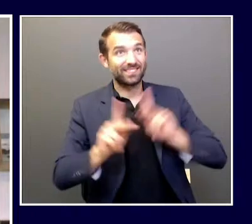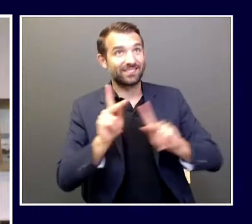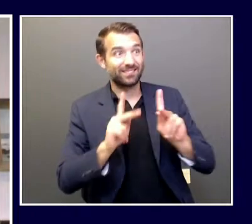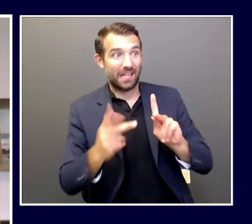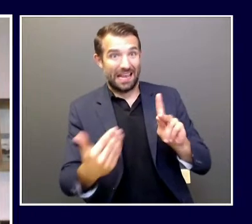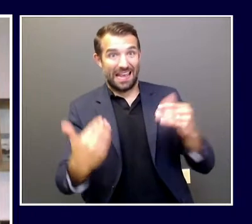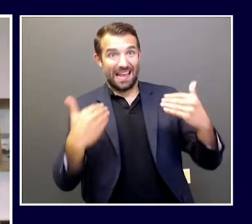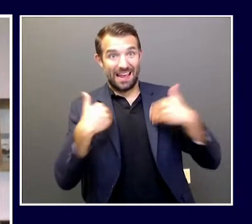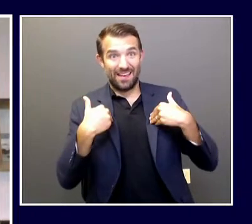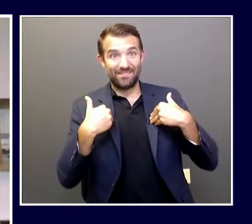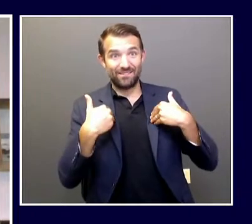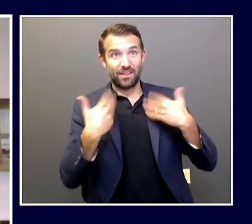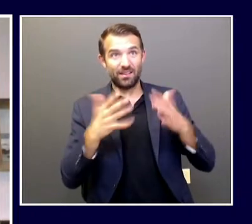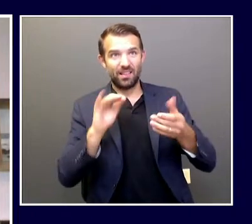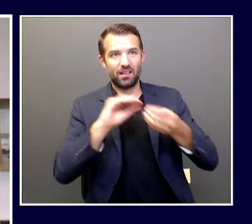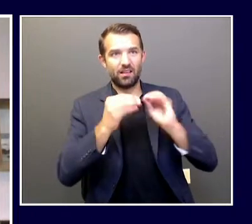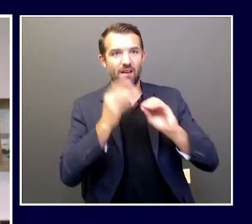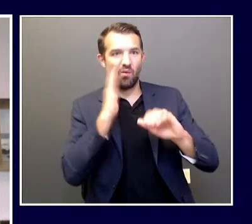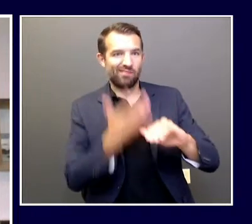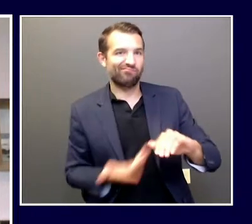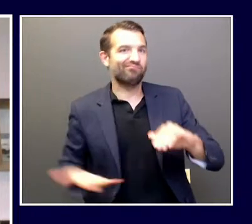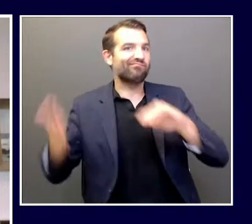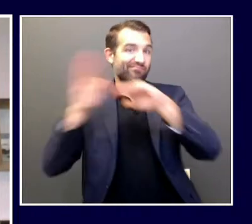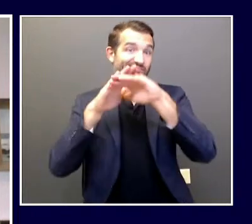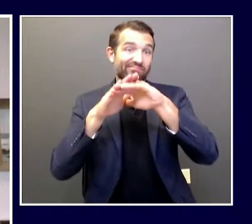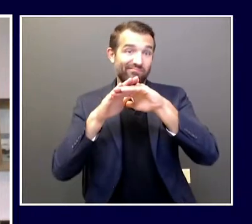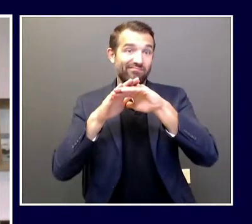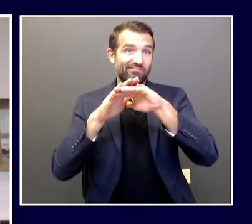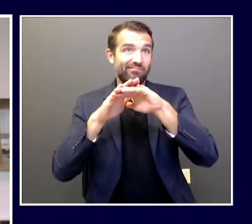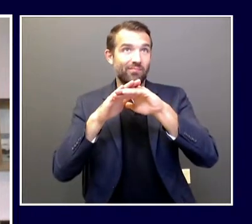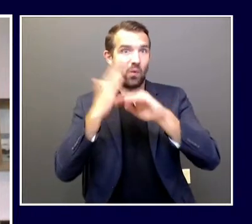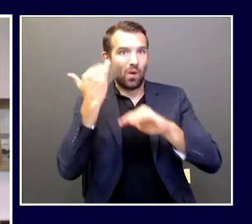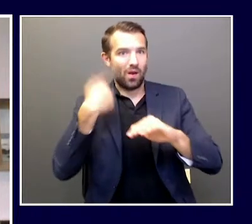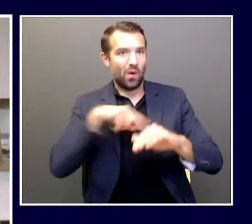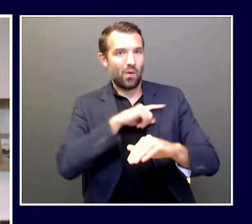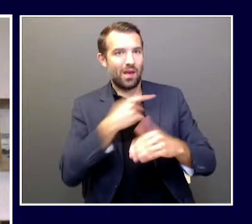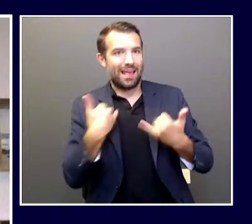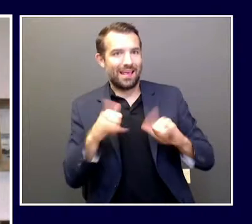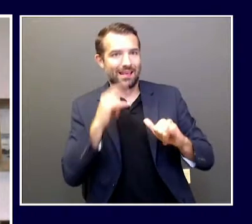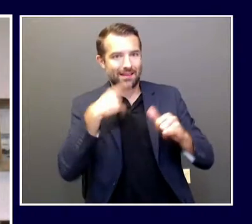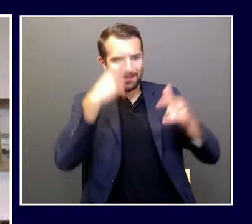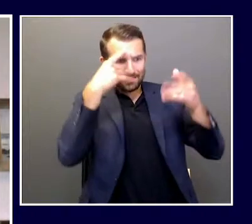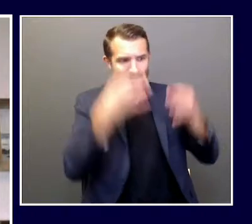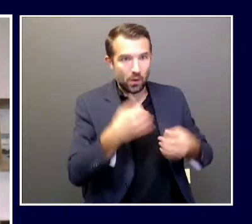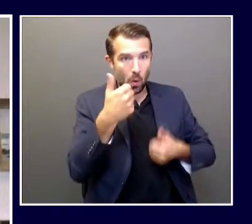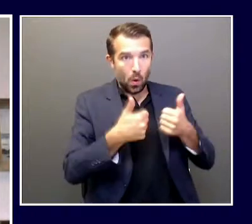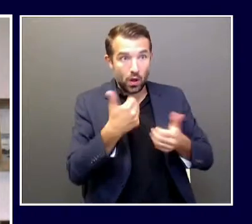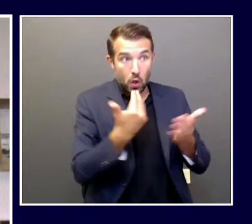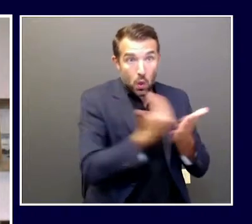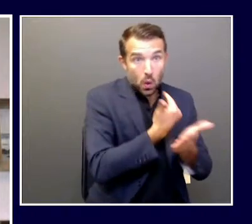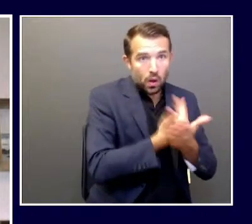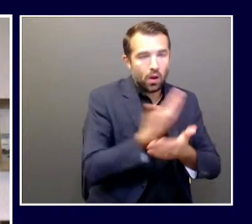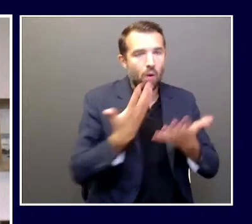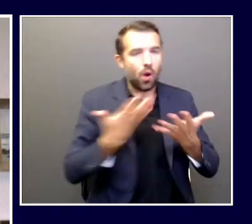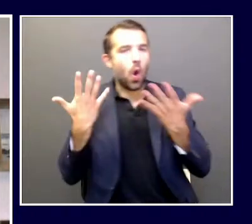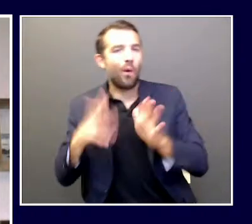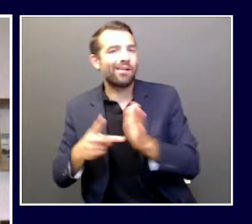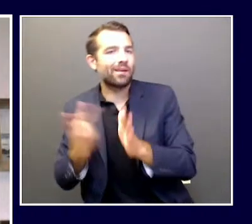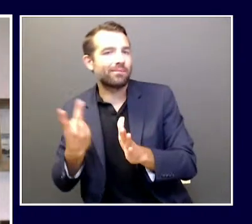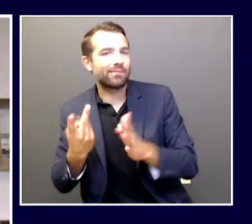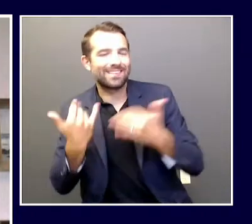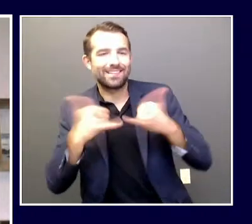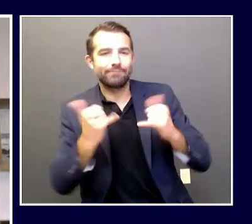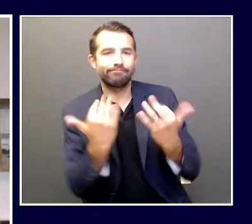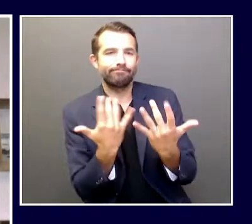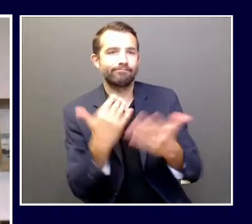perhaps significantly, as we review those 1,700 results. The bottom line there is that you should expect to see